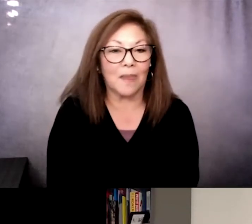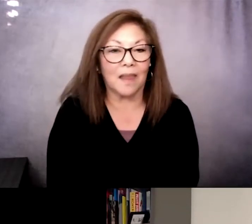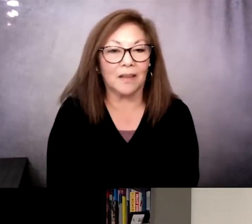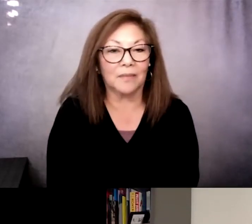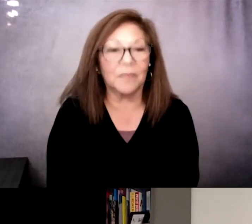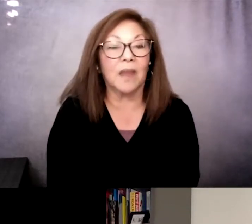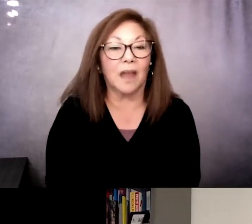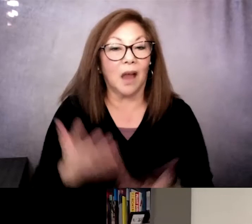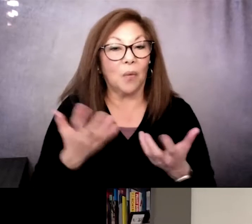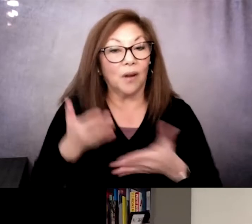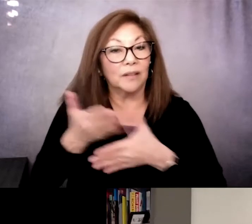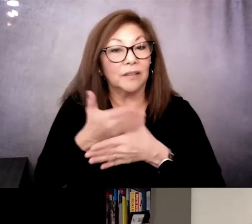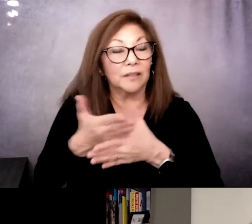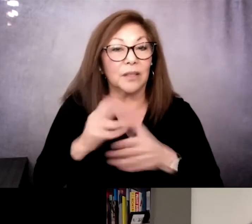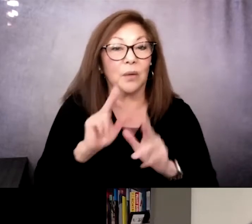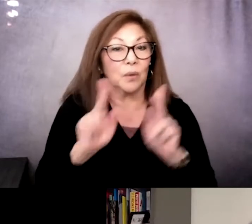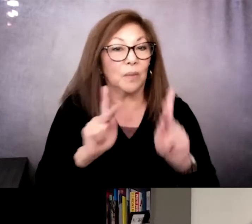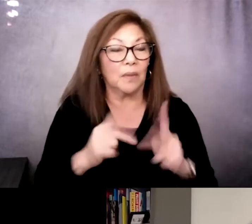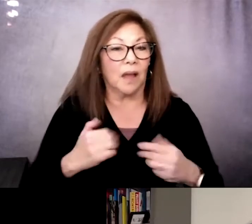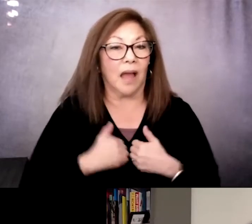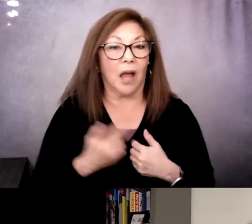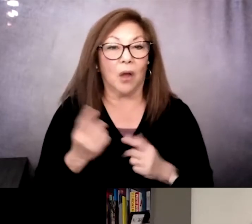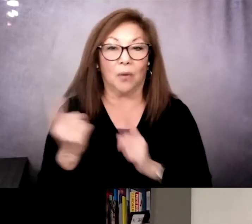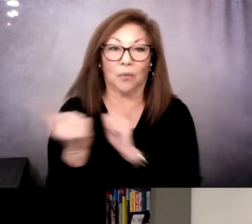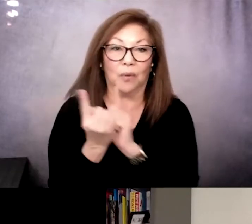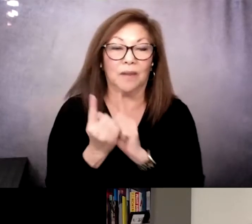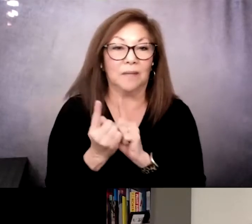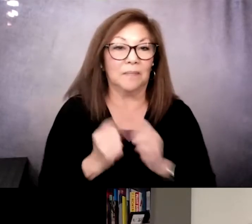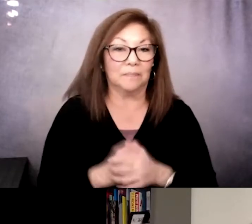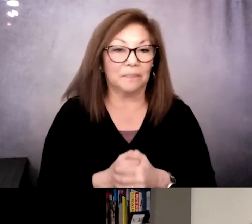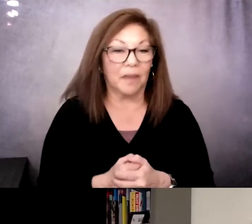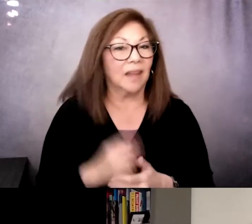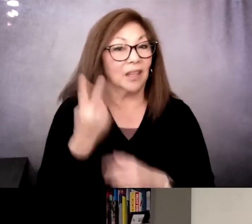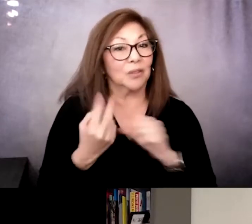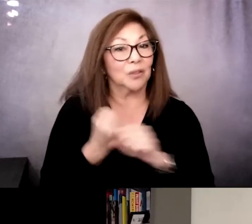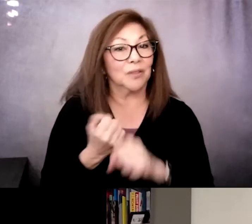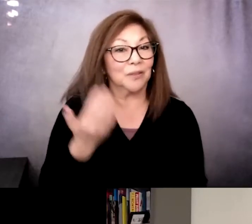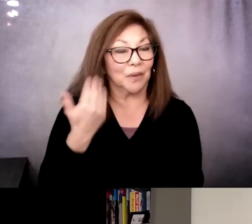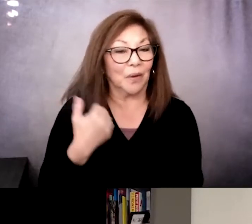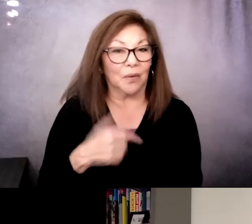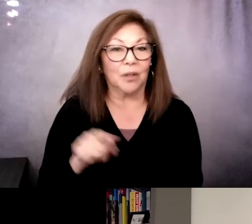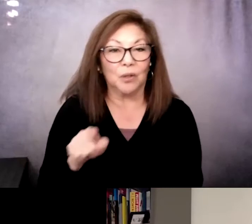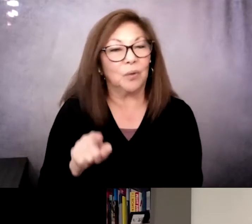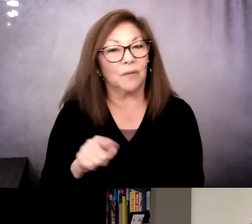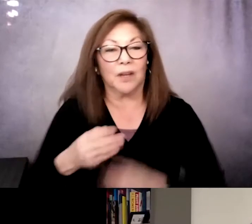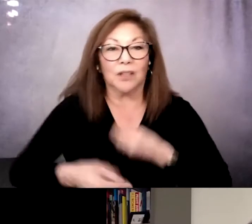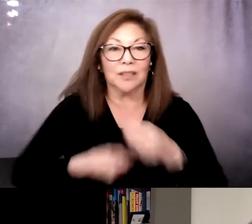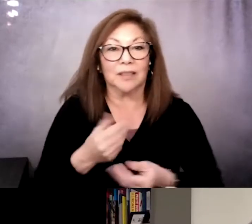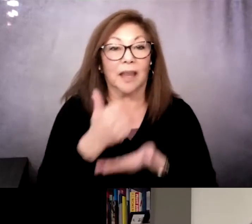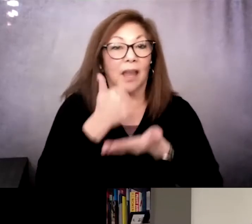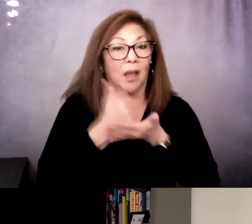I wanted to share with folks how we first met. And that was 2 years ago, where you very generously helped